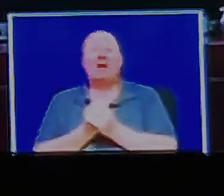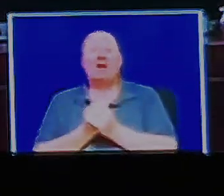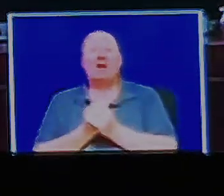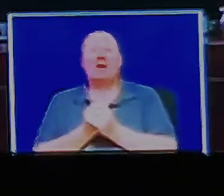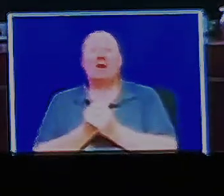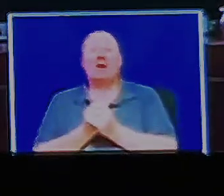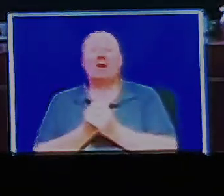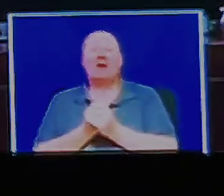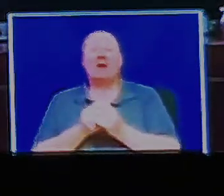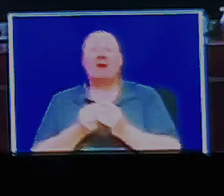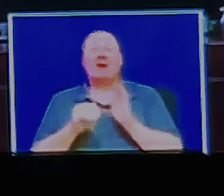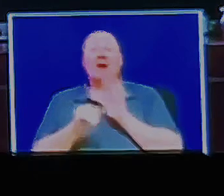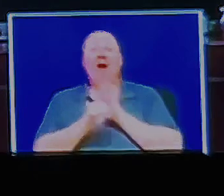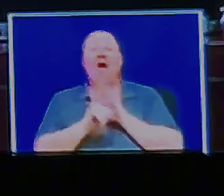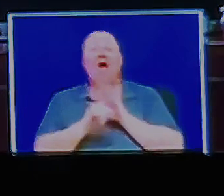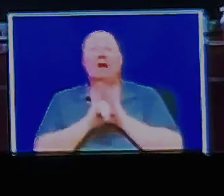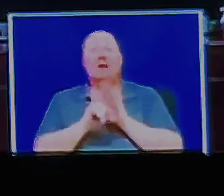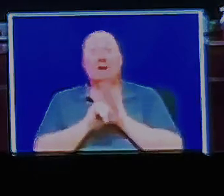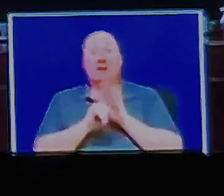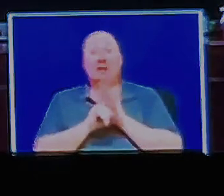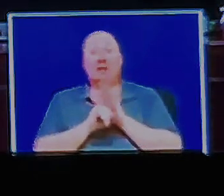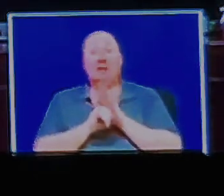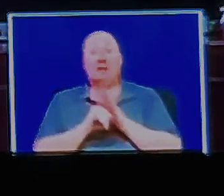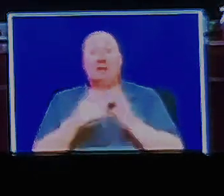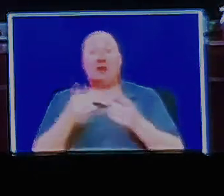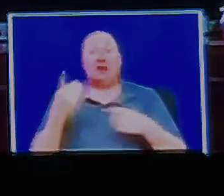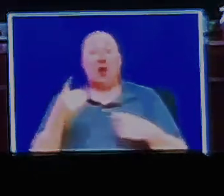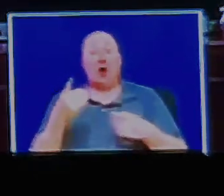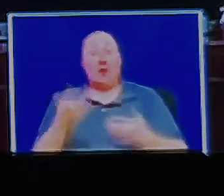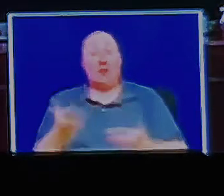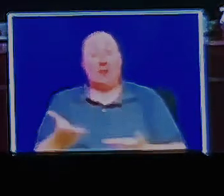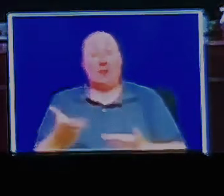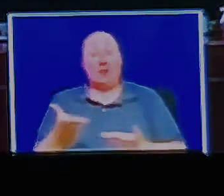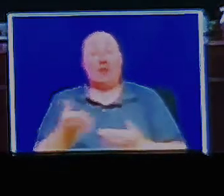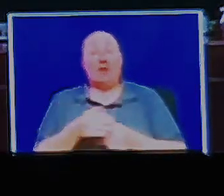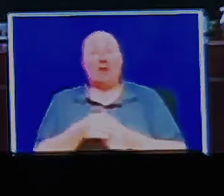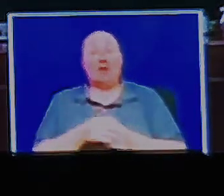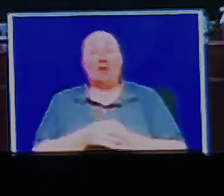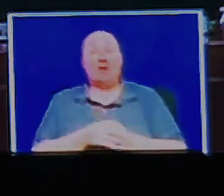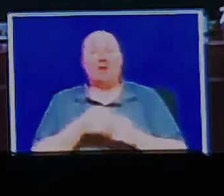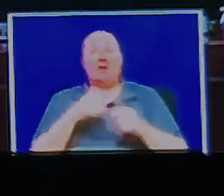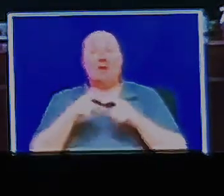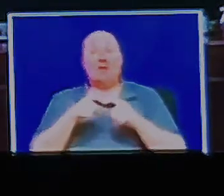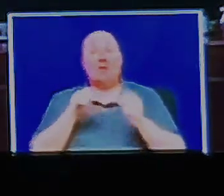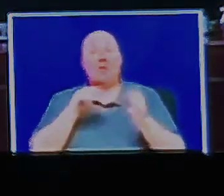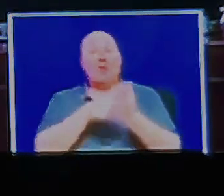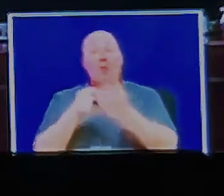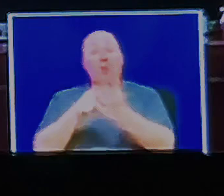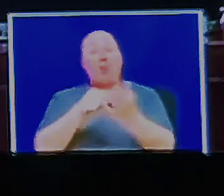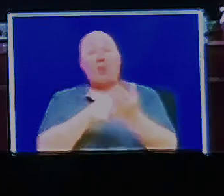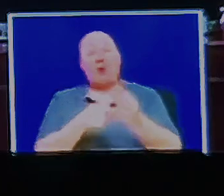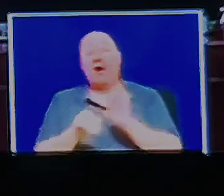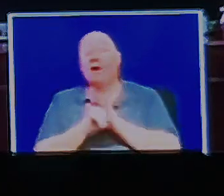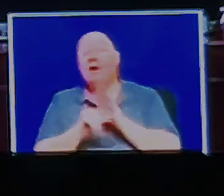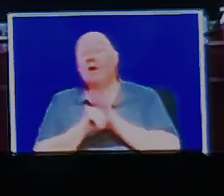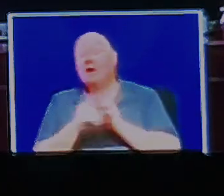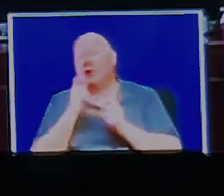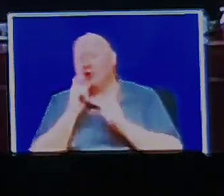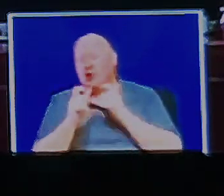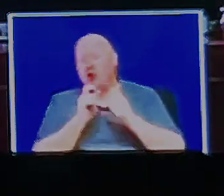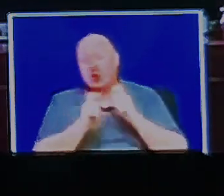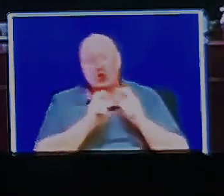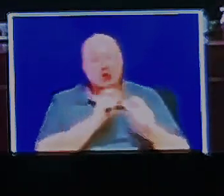carry identity documents, go through a range of points where their identity is